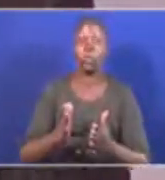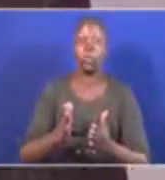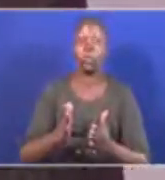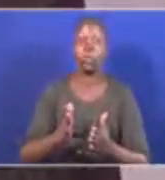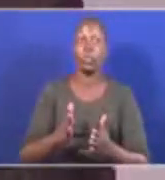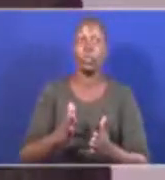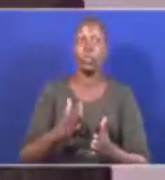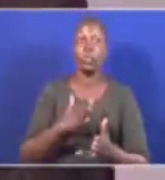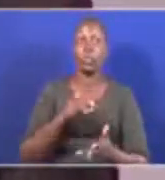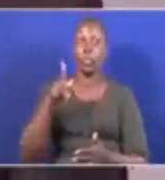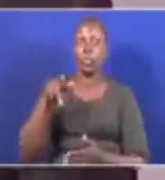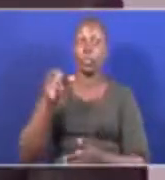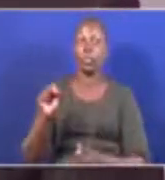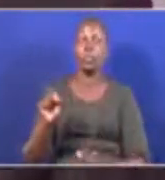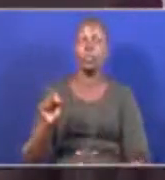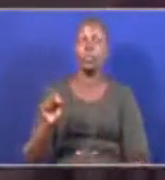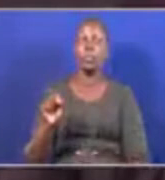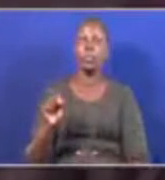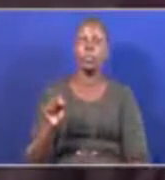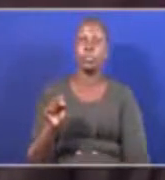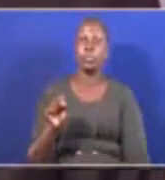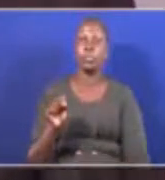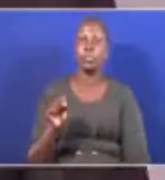my principals,